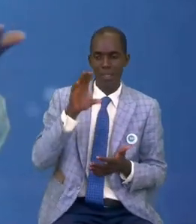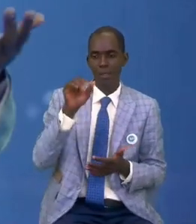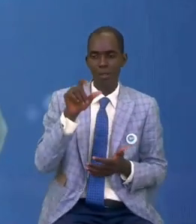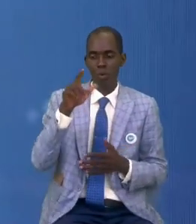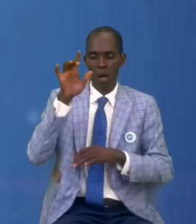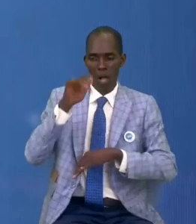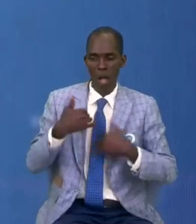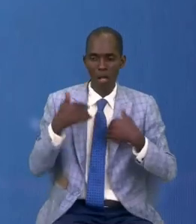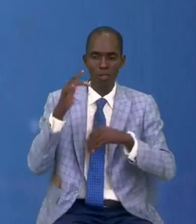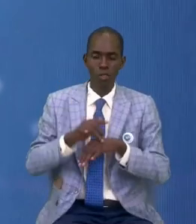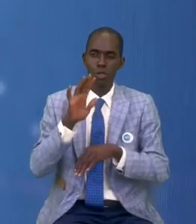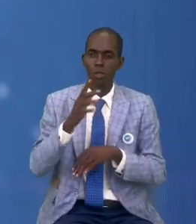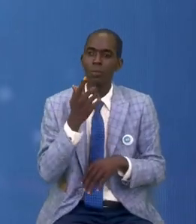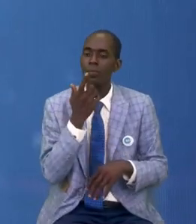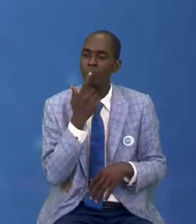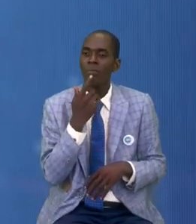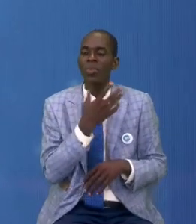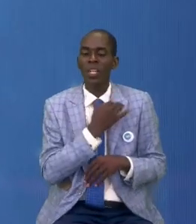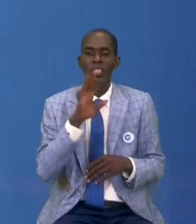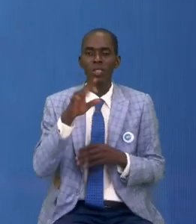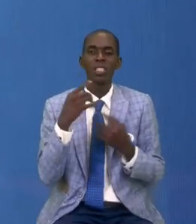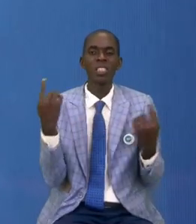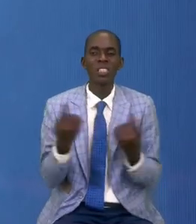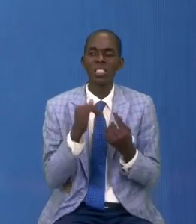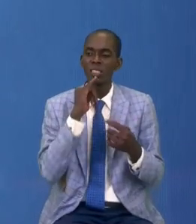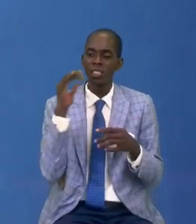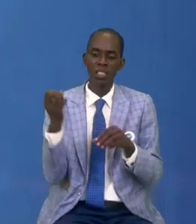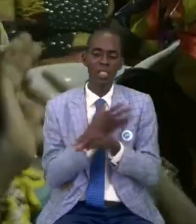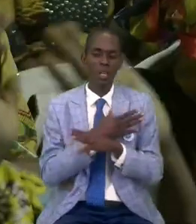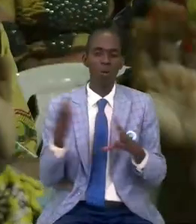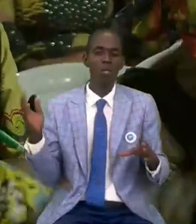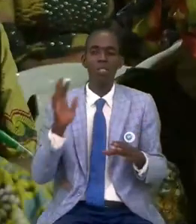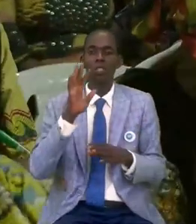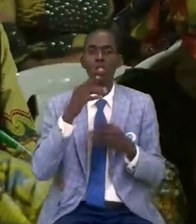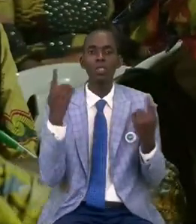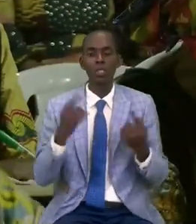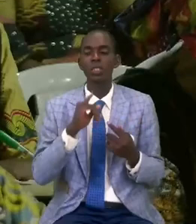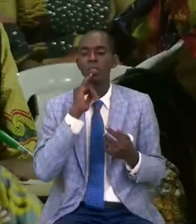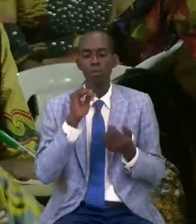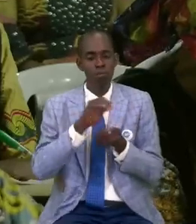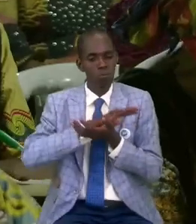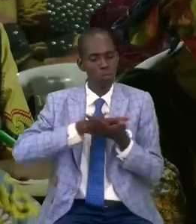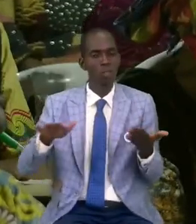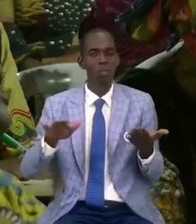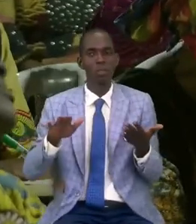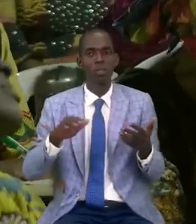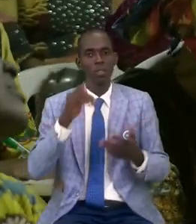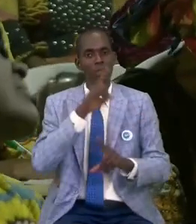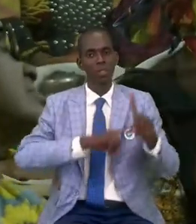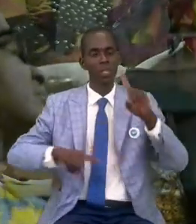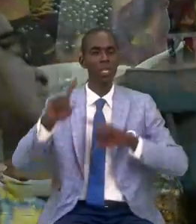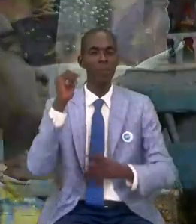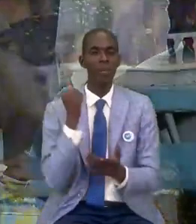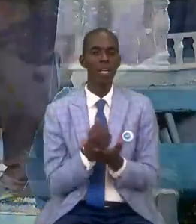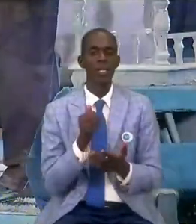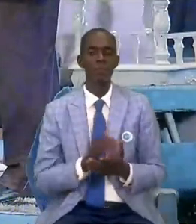thy sin purged. Somebody shout amen. Tonight, as we come to the Lord and say, Lord,